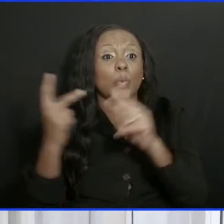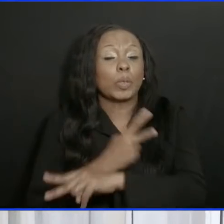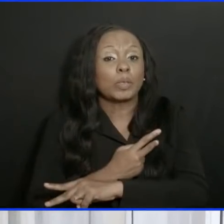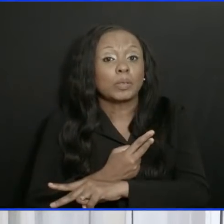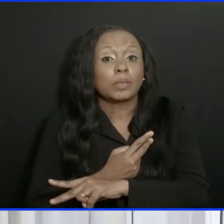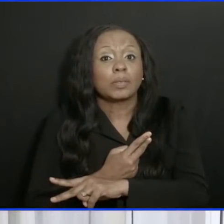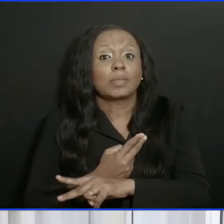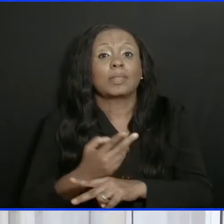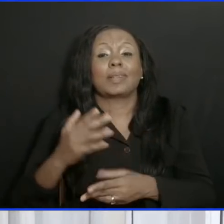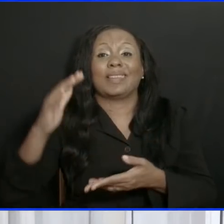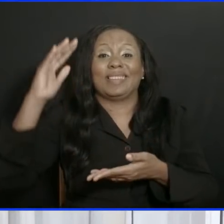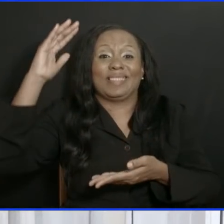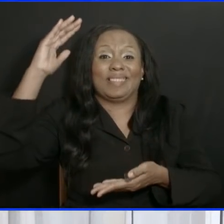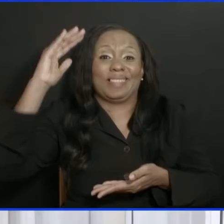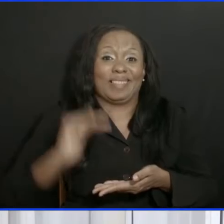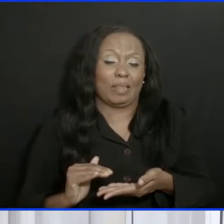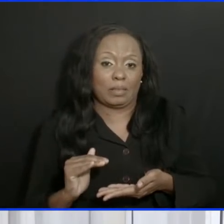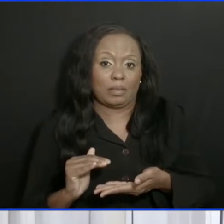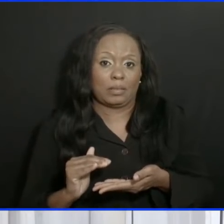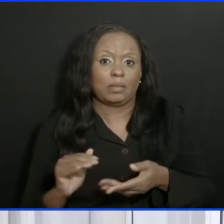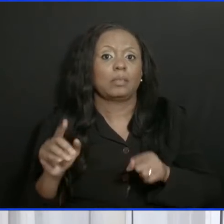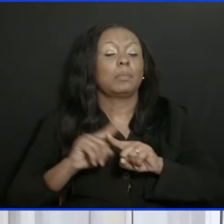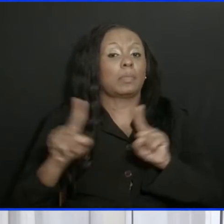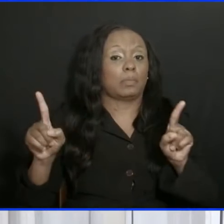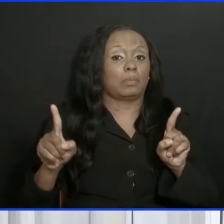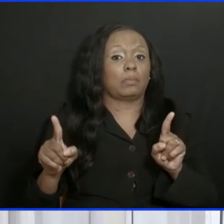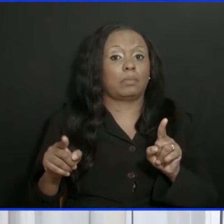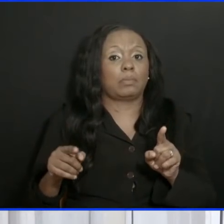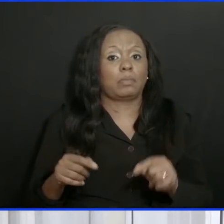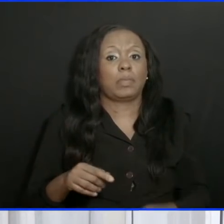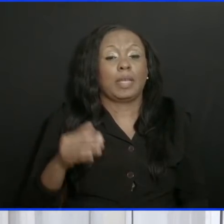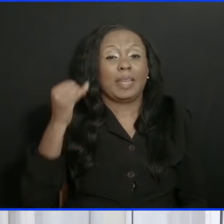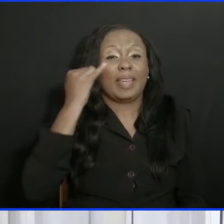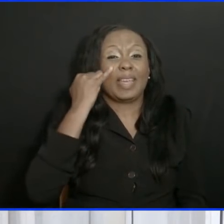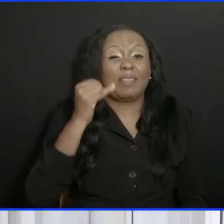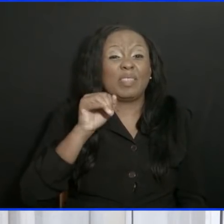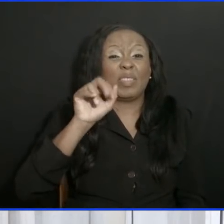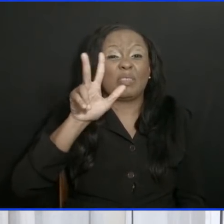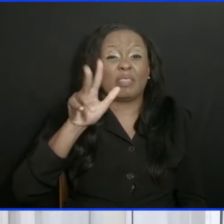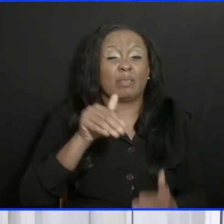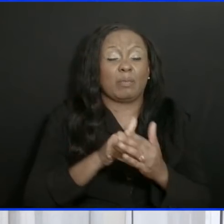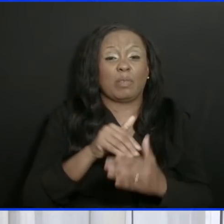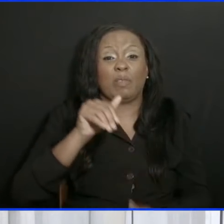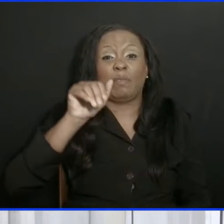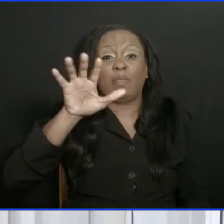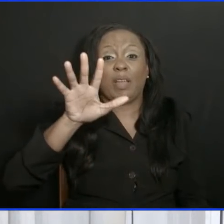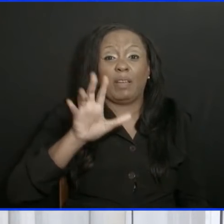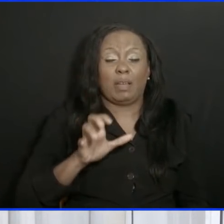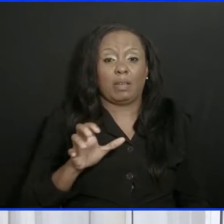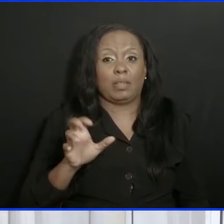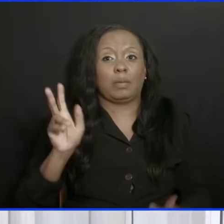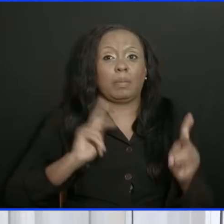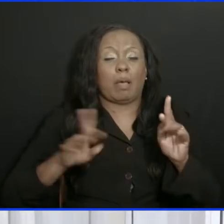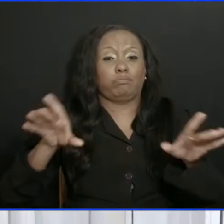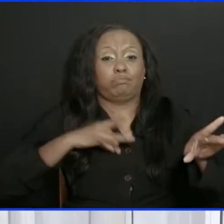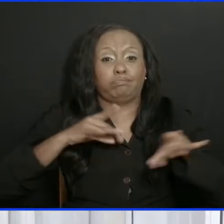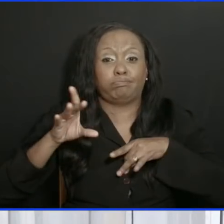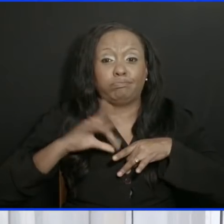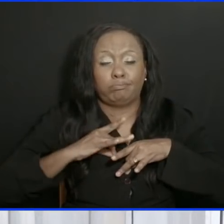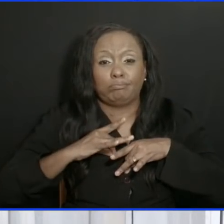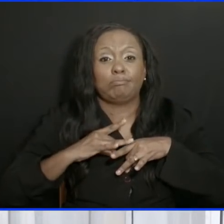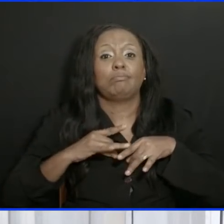than what I had initially feared. But the reality is that 3,500 at that level per day can be